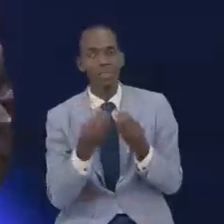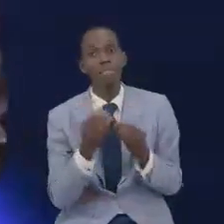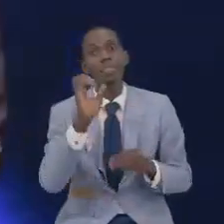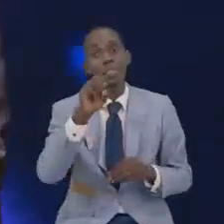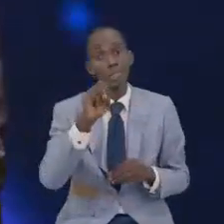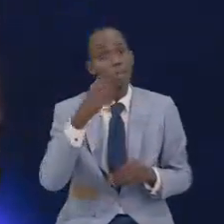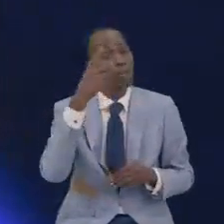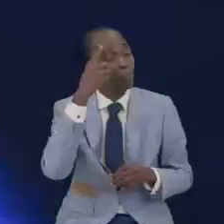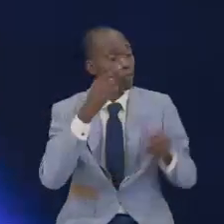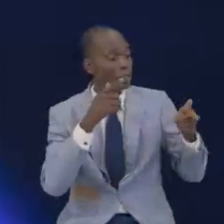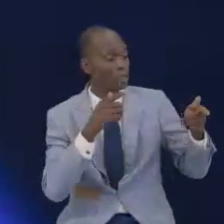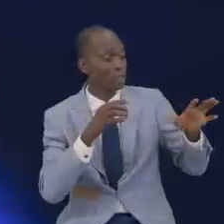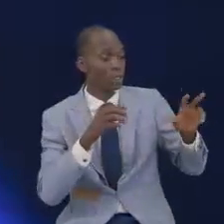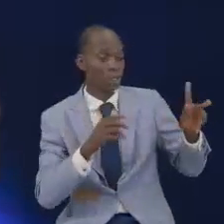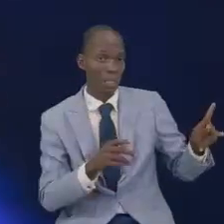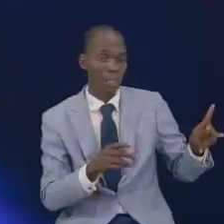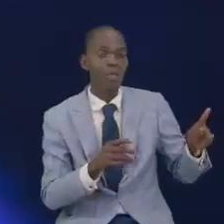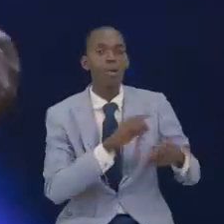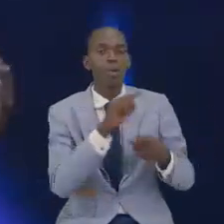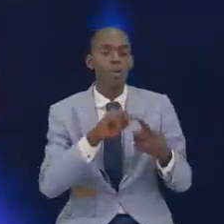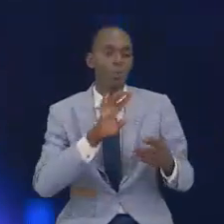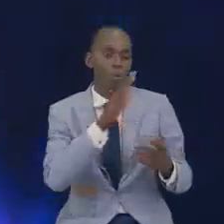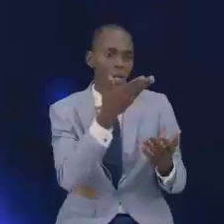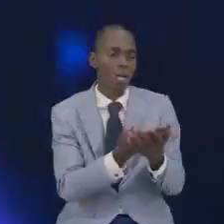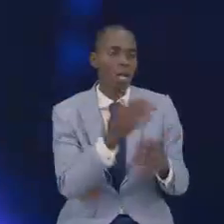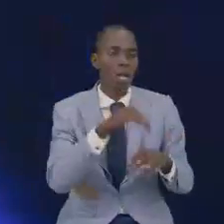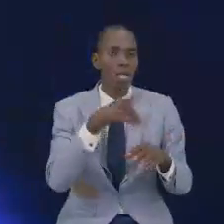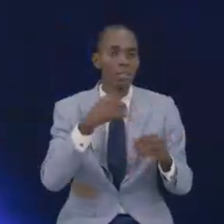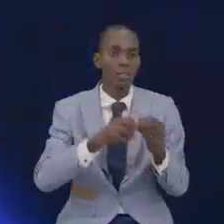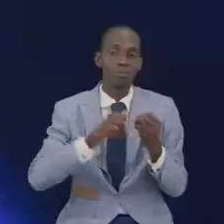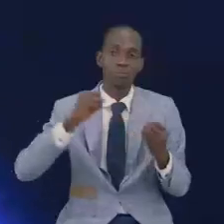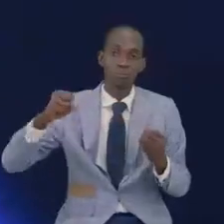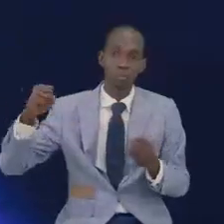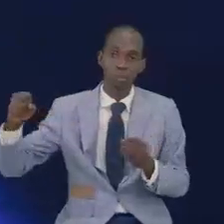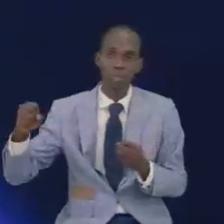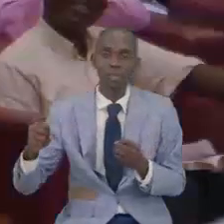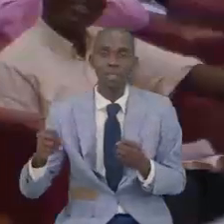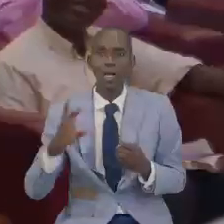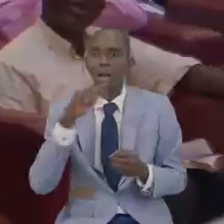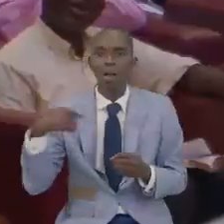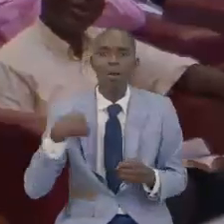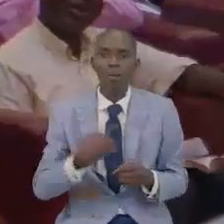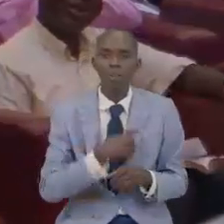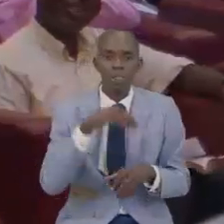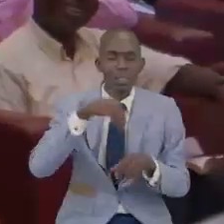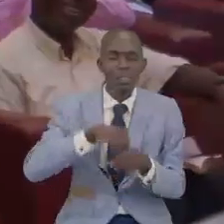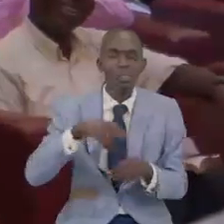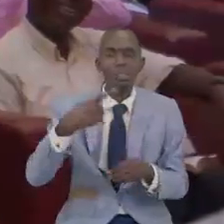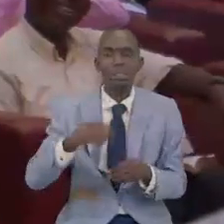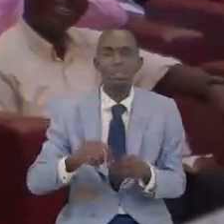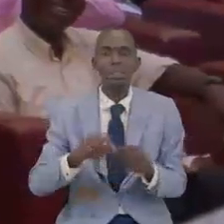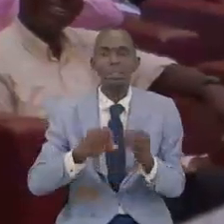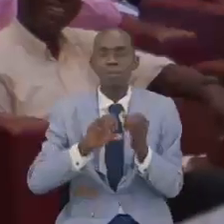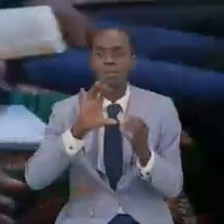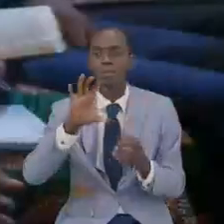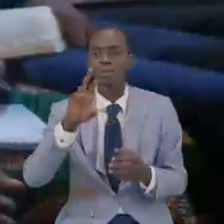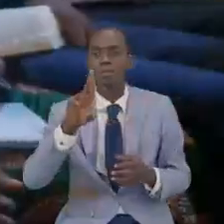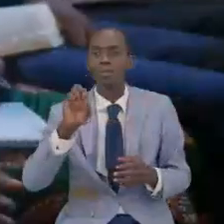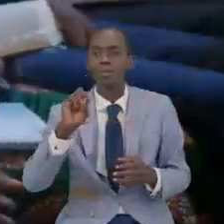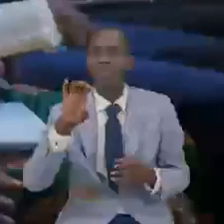GCK when we get to the crusade. But now, are you at the crusade tonight? Where are we